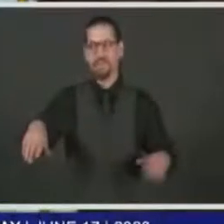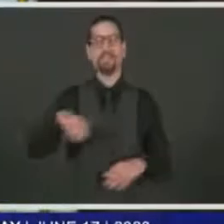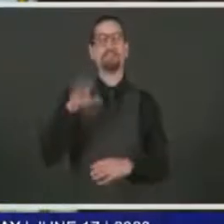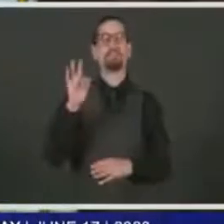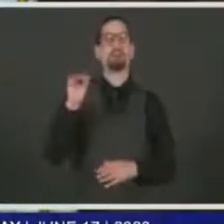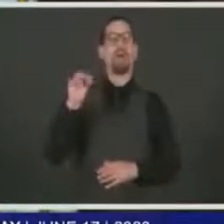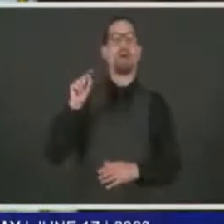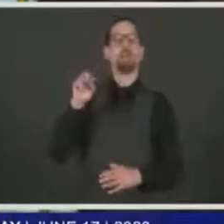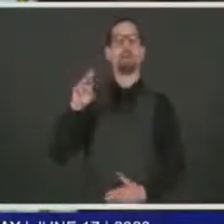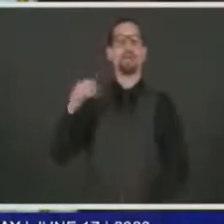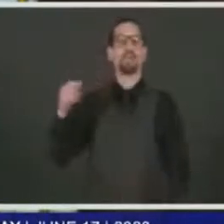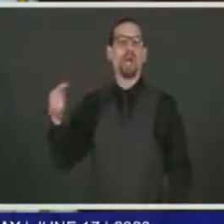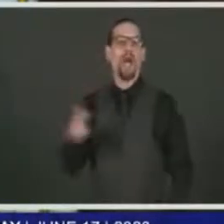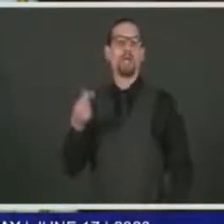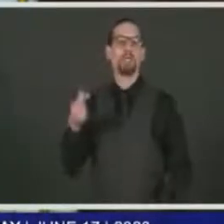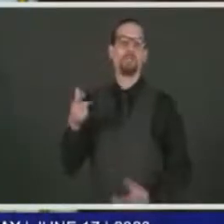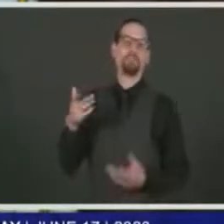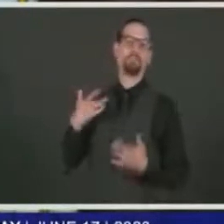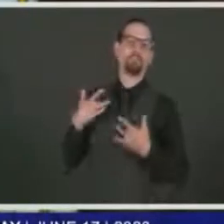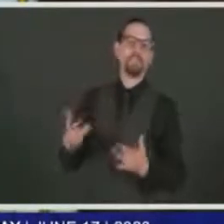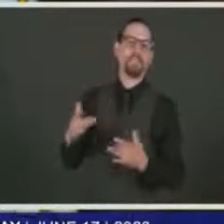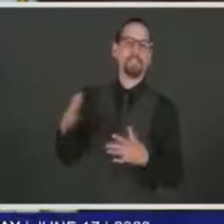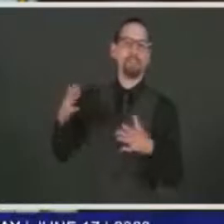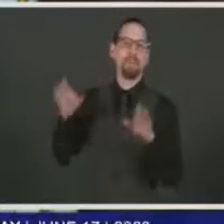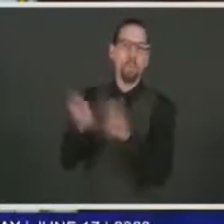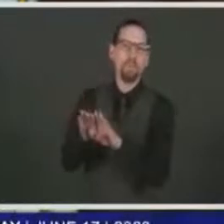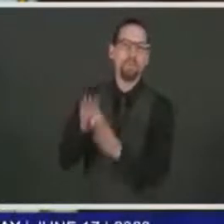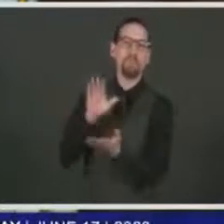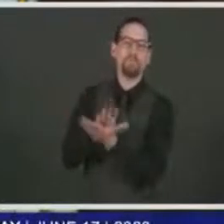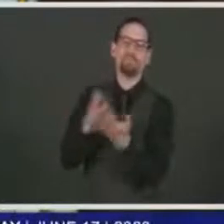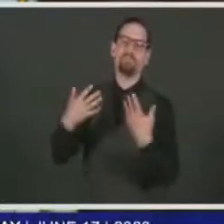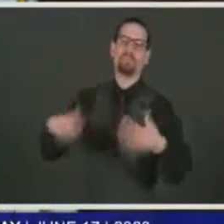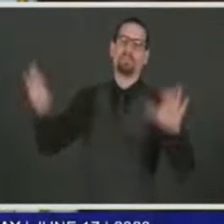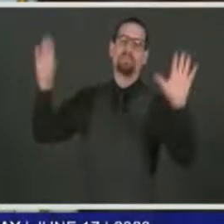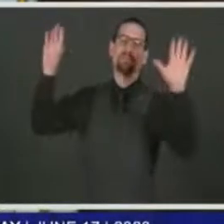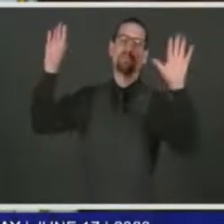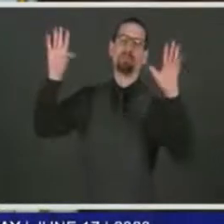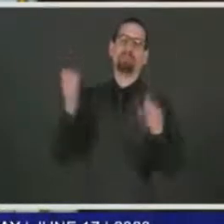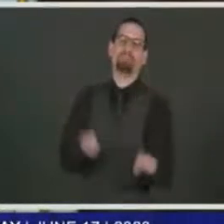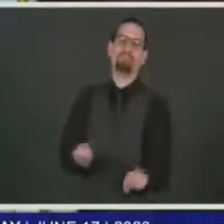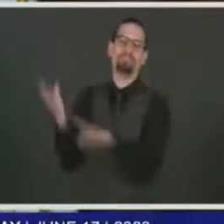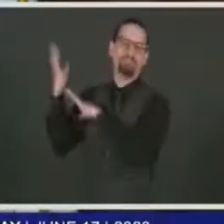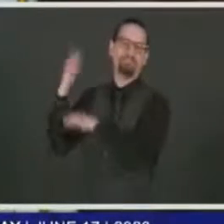fashion. And we now know you can do it in a great, excellent way and learn a lot.